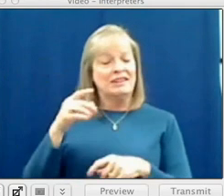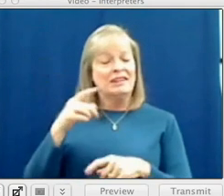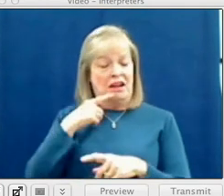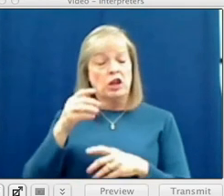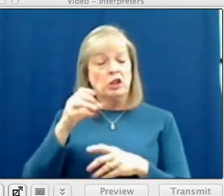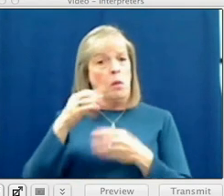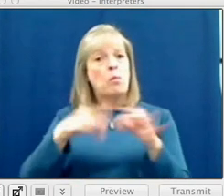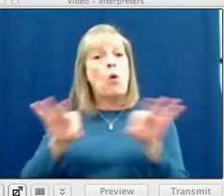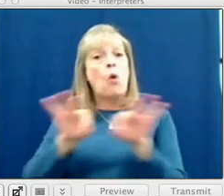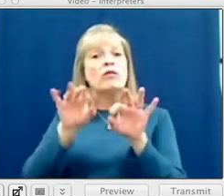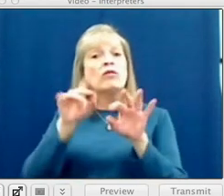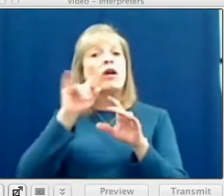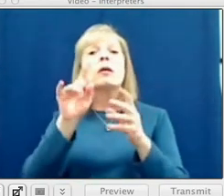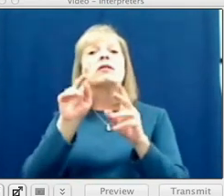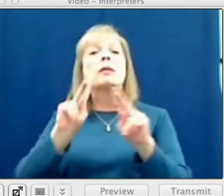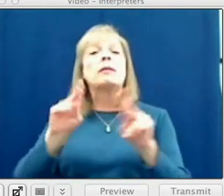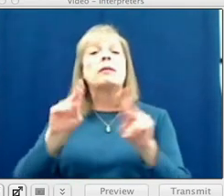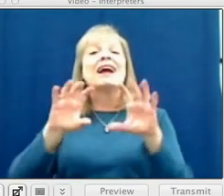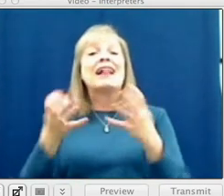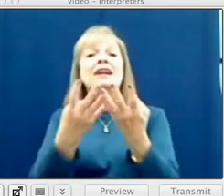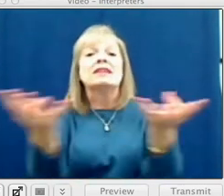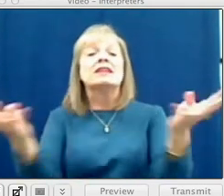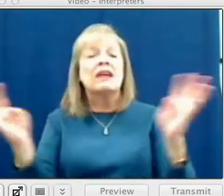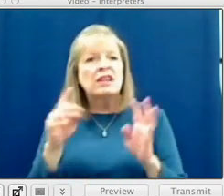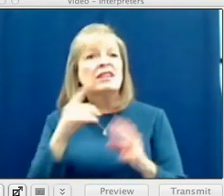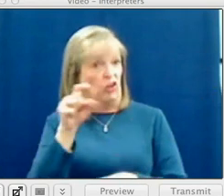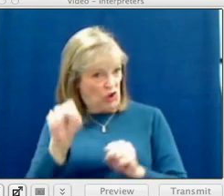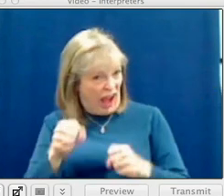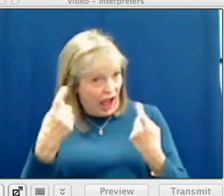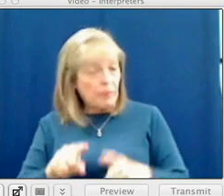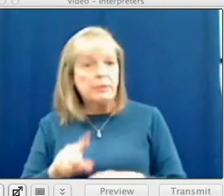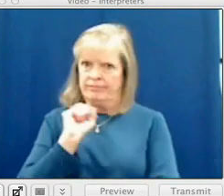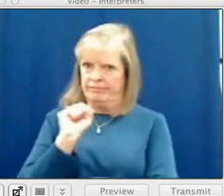recognize that this is a kind of job that they could even be called into.